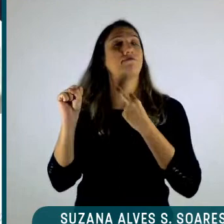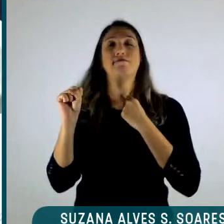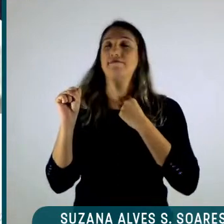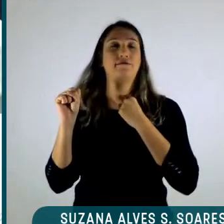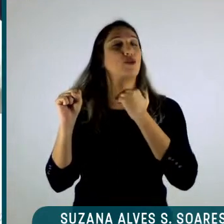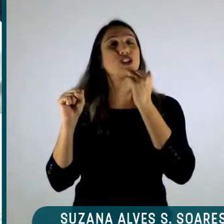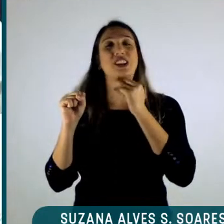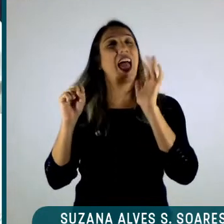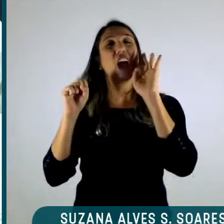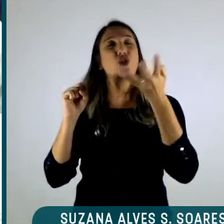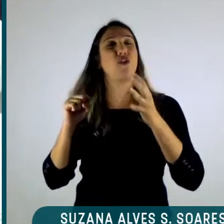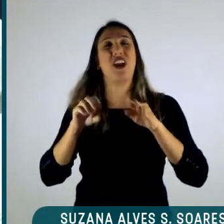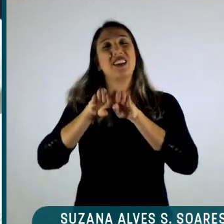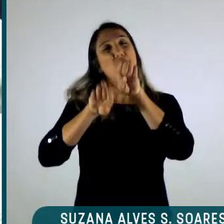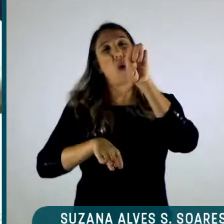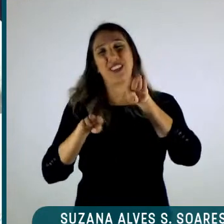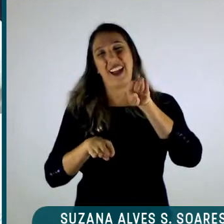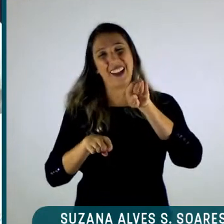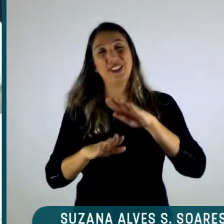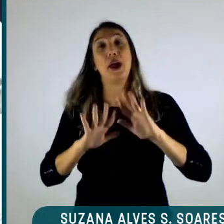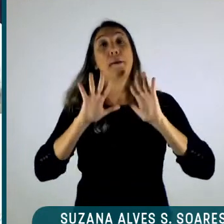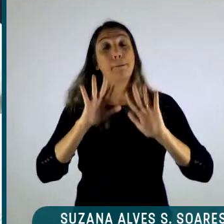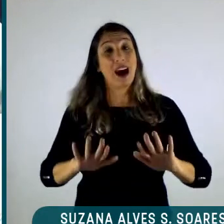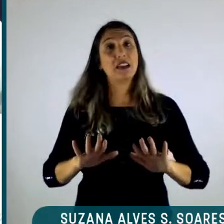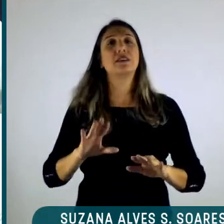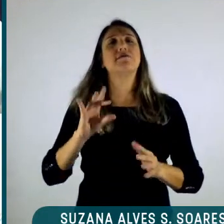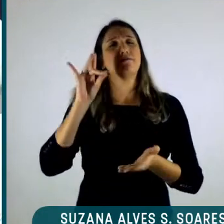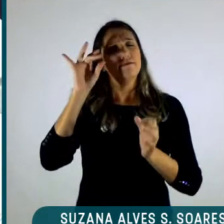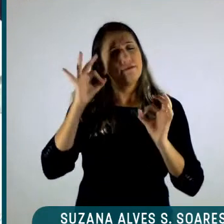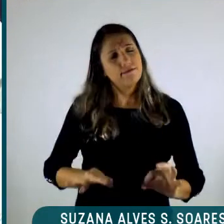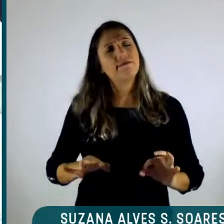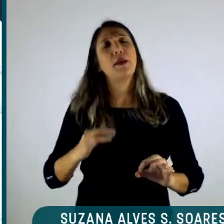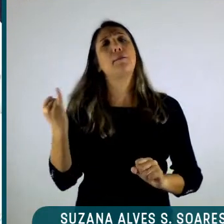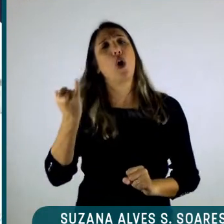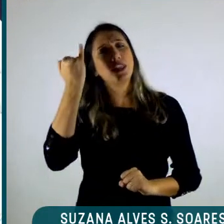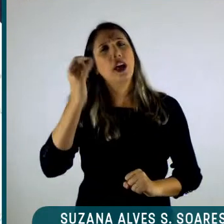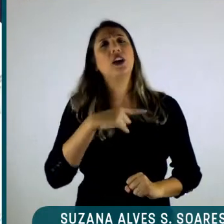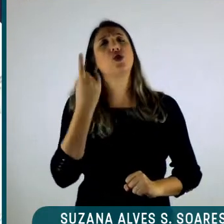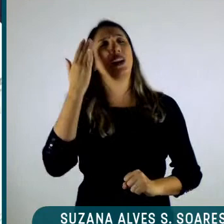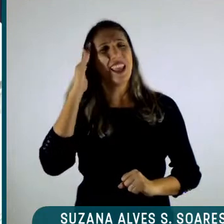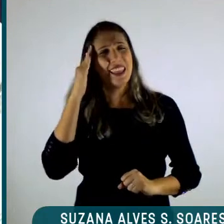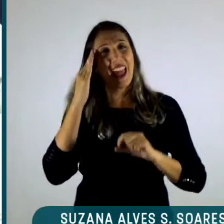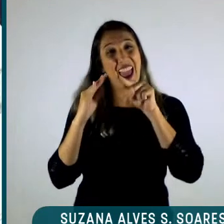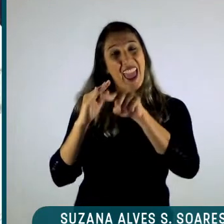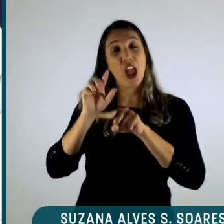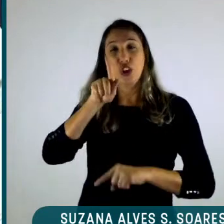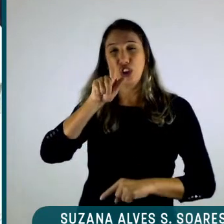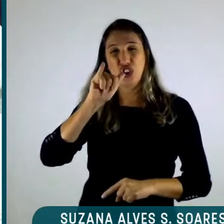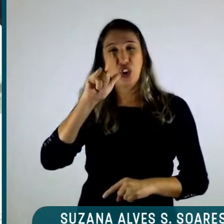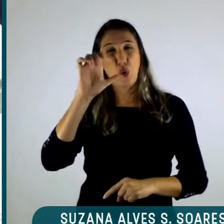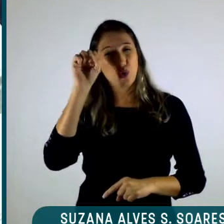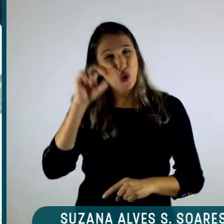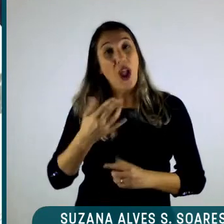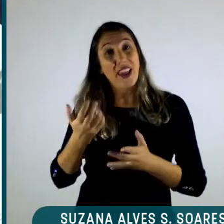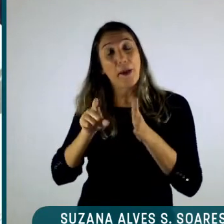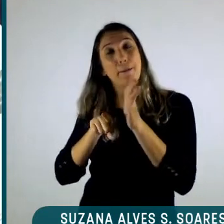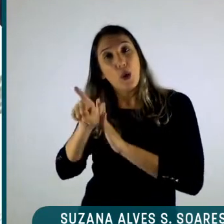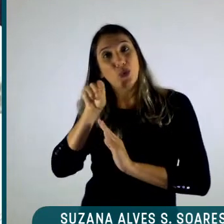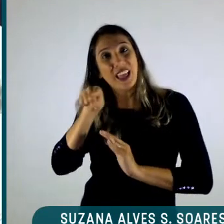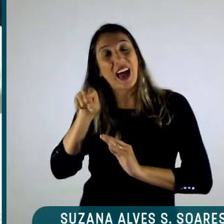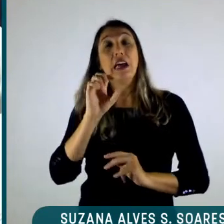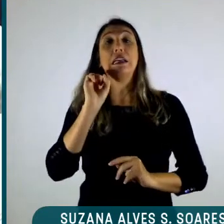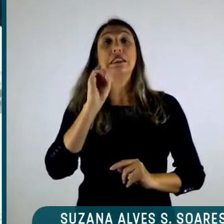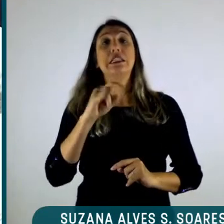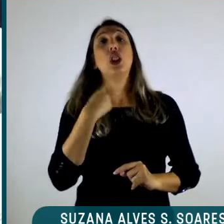system alone cannot respond for that inequality, but I'm sure it is important for us to understand. And then just I'd like to ask